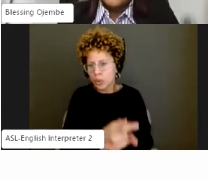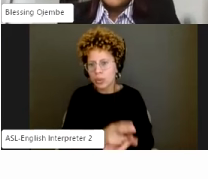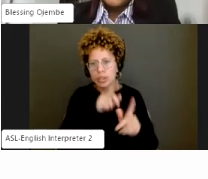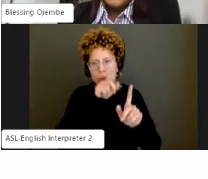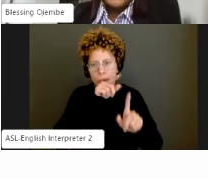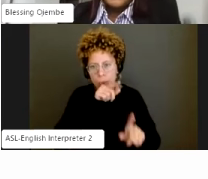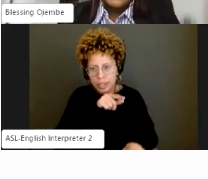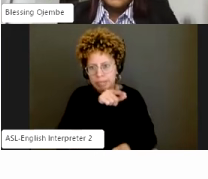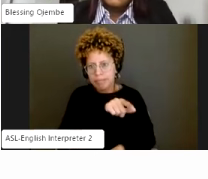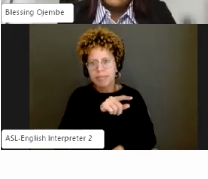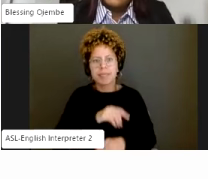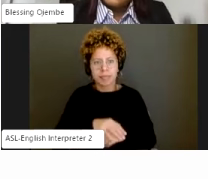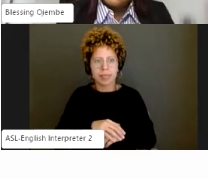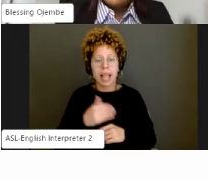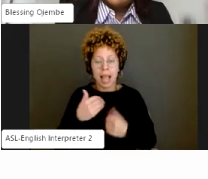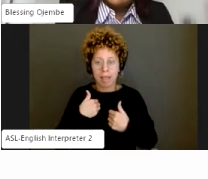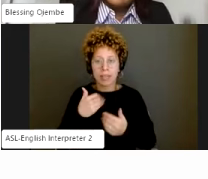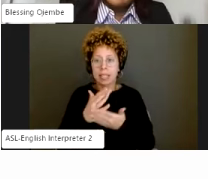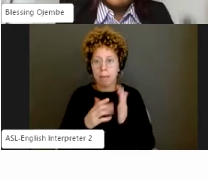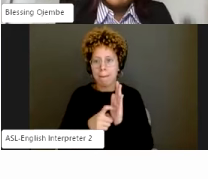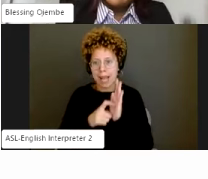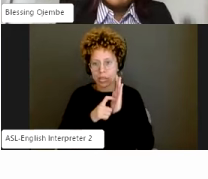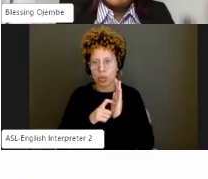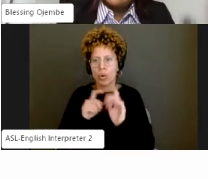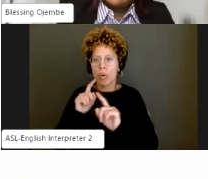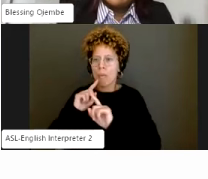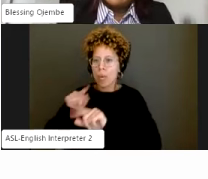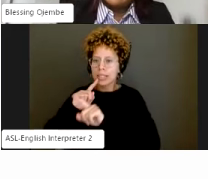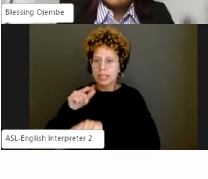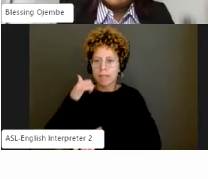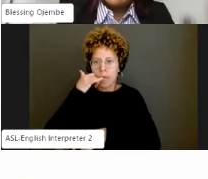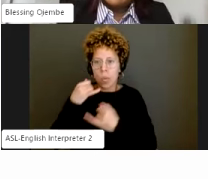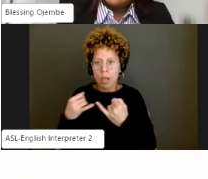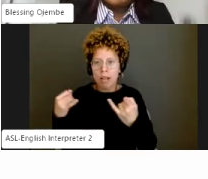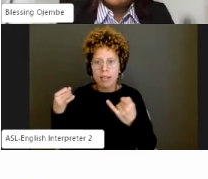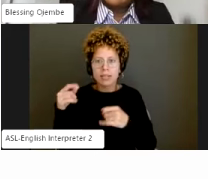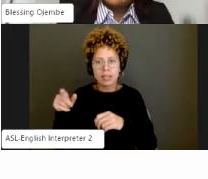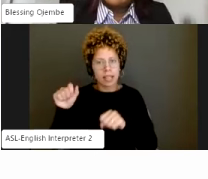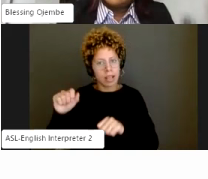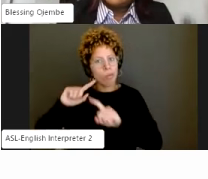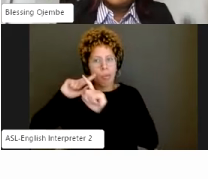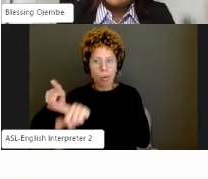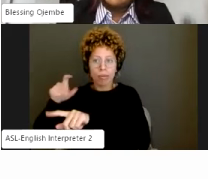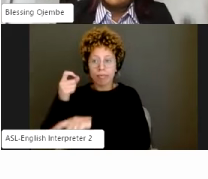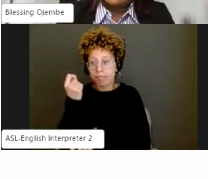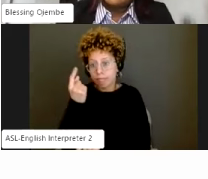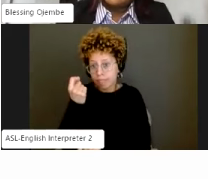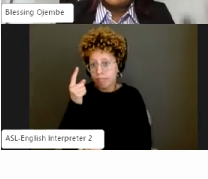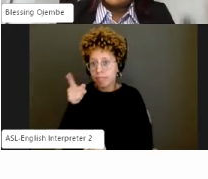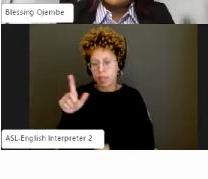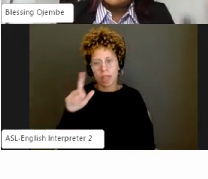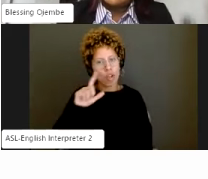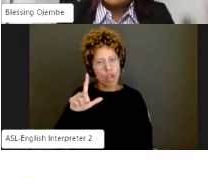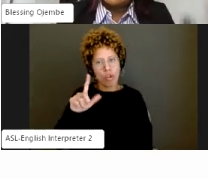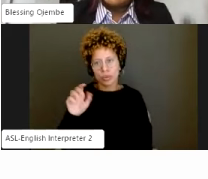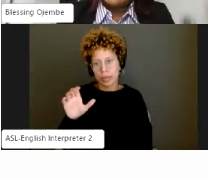are mandatory reporting lines that people can refer people or report to. However, those are only in long-term care and